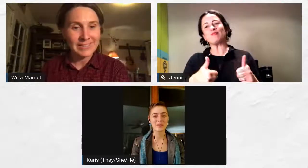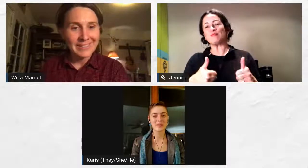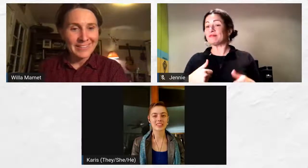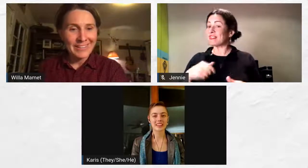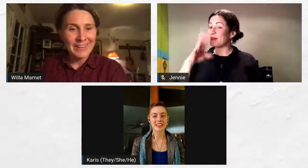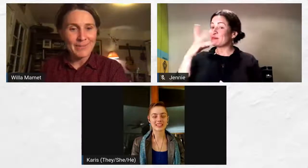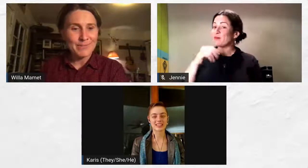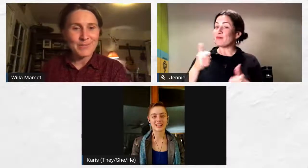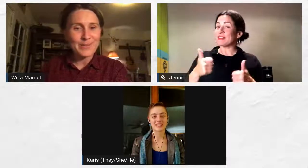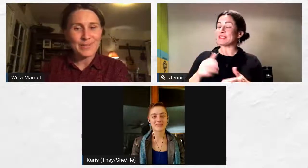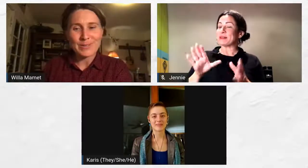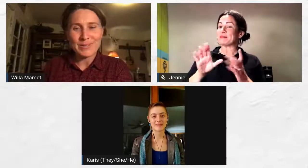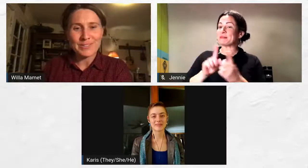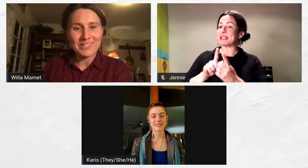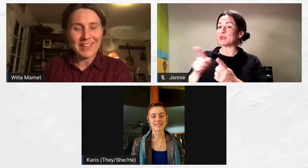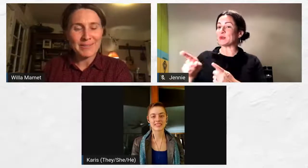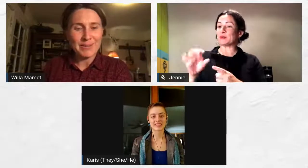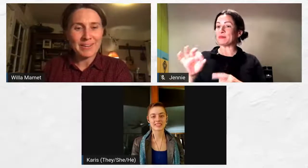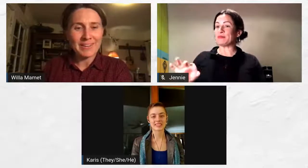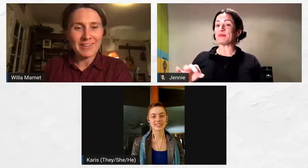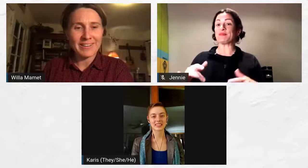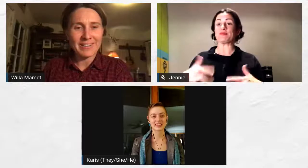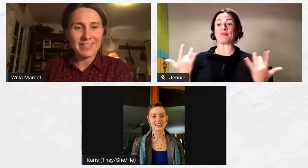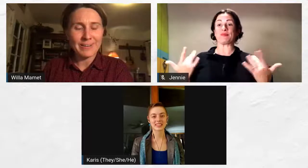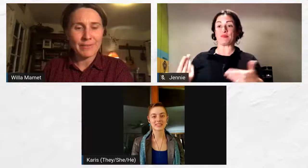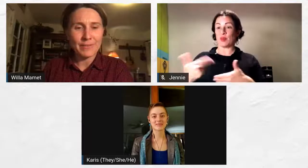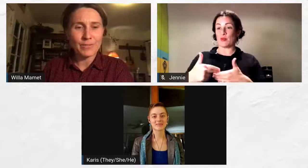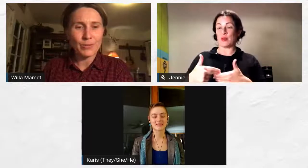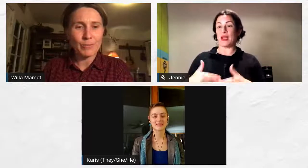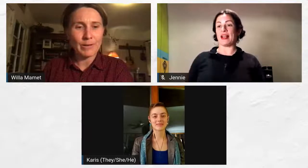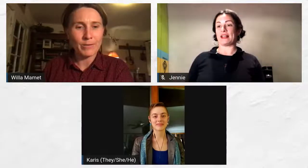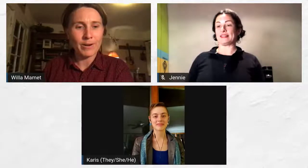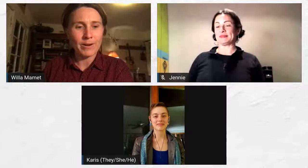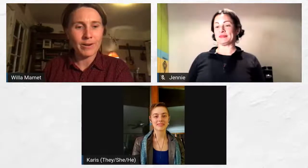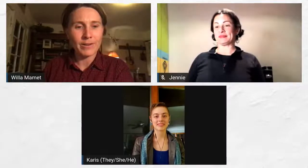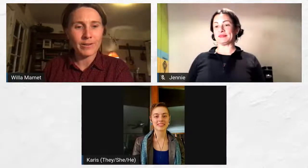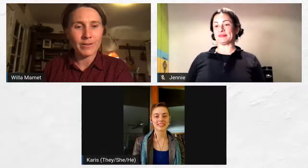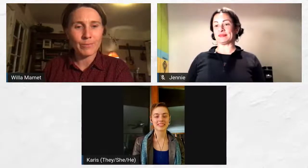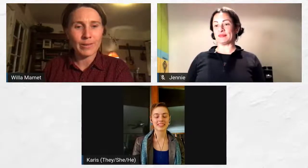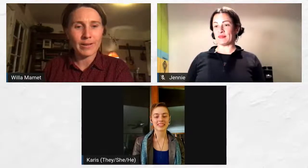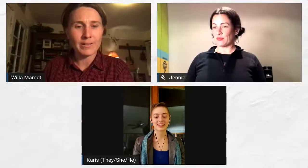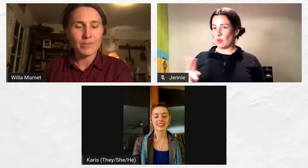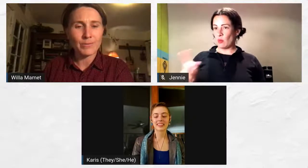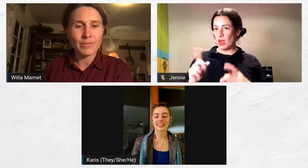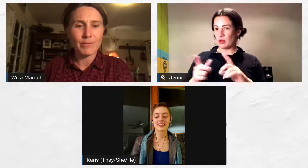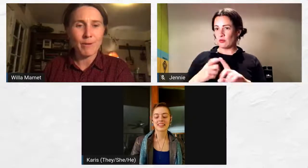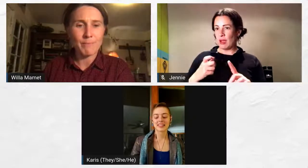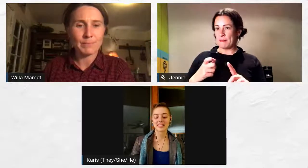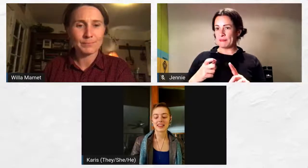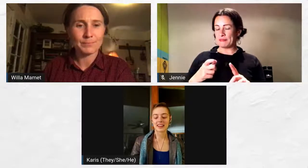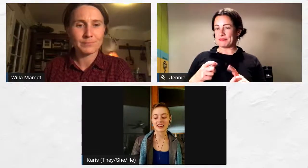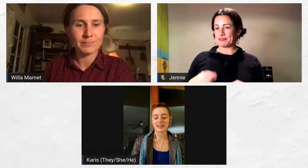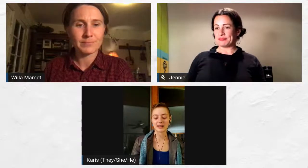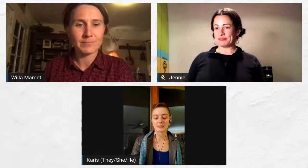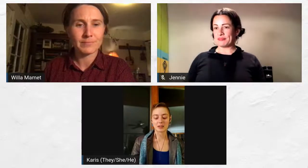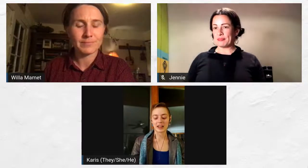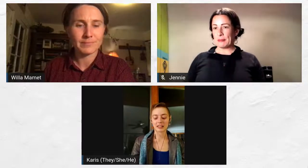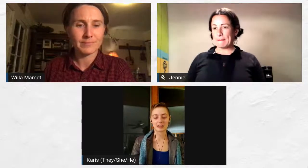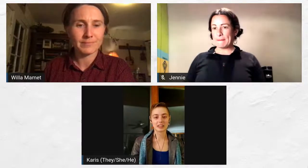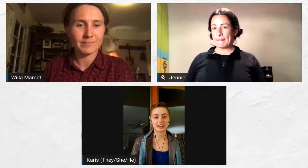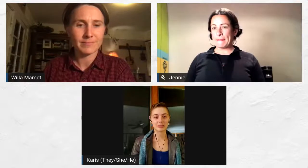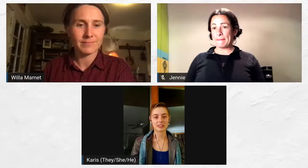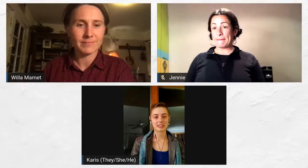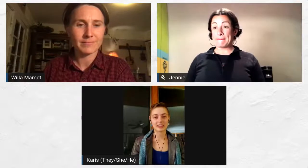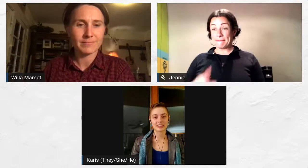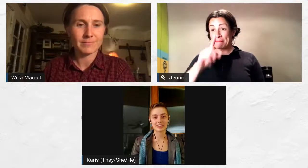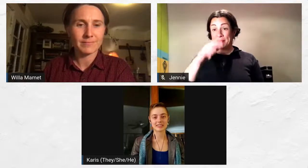you. Yes. So stoked to have you here on our first open mic. Where are you bringing us your music from? I am